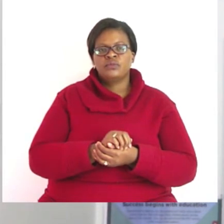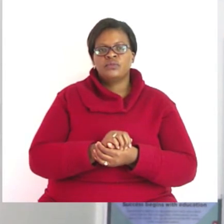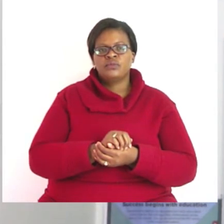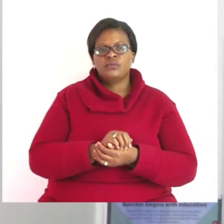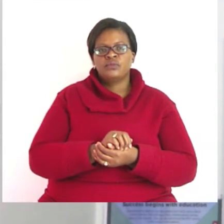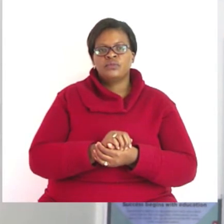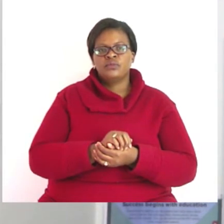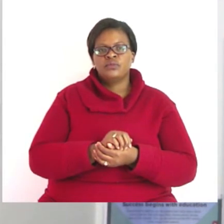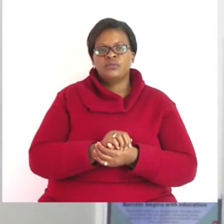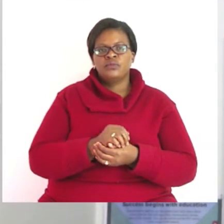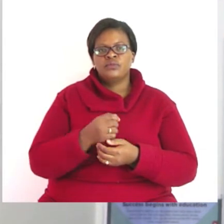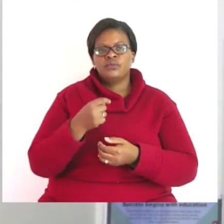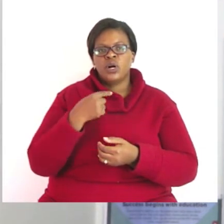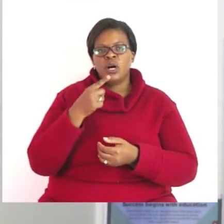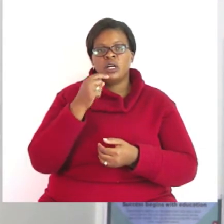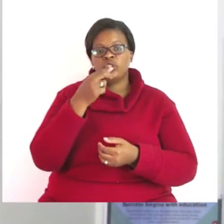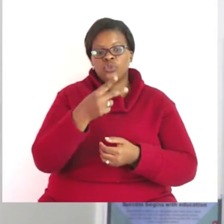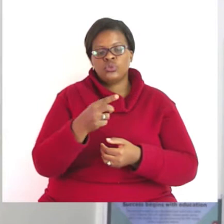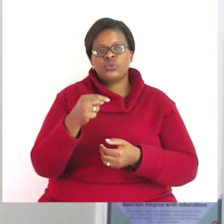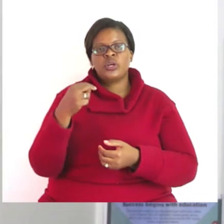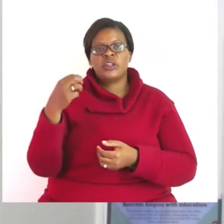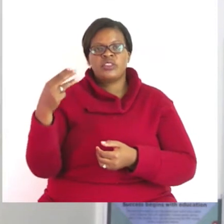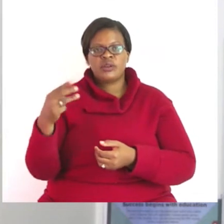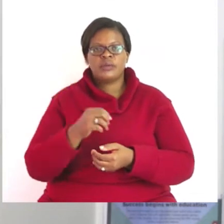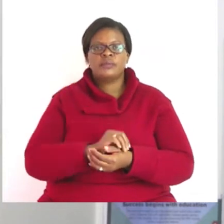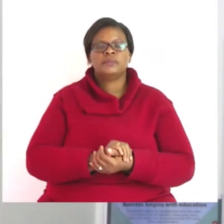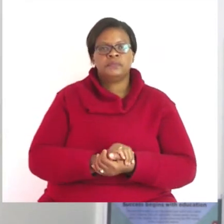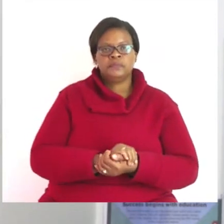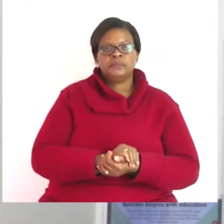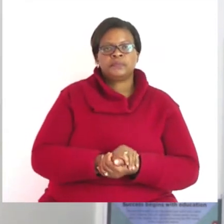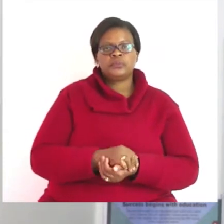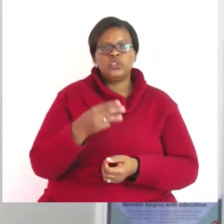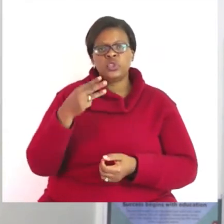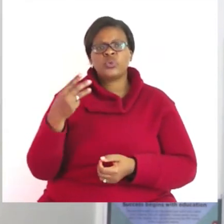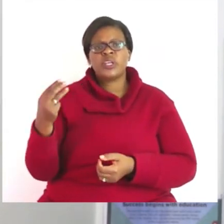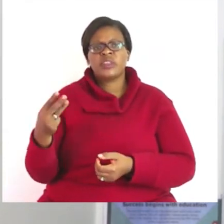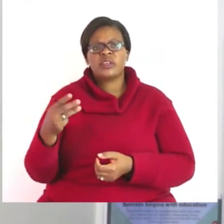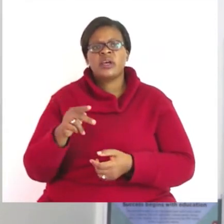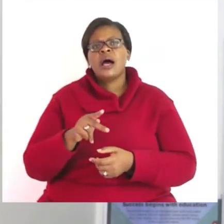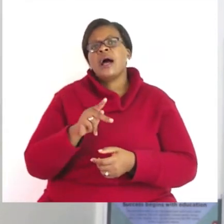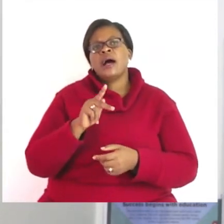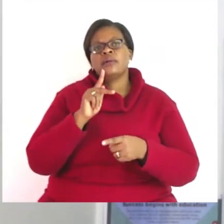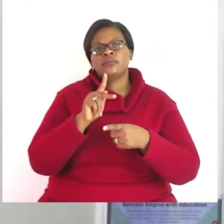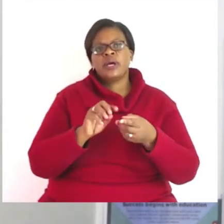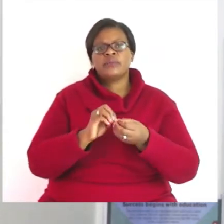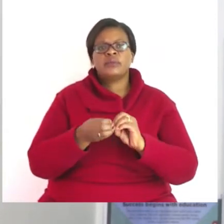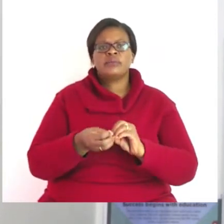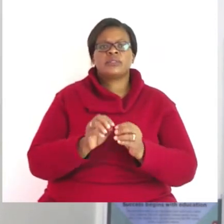are 2 and 3. The prime factors of